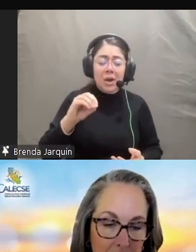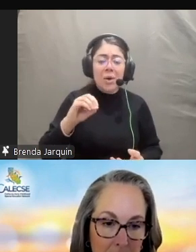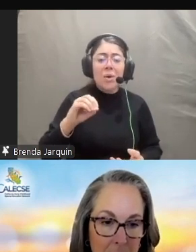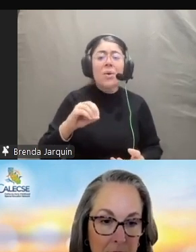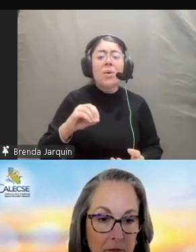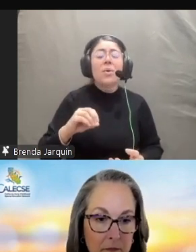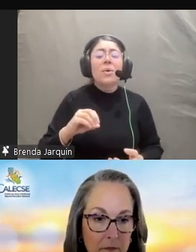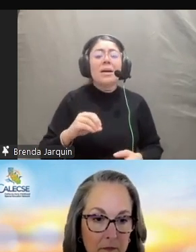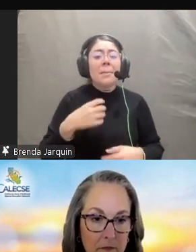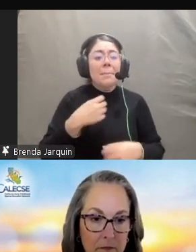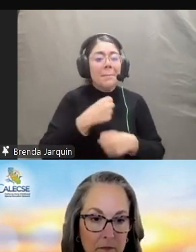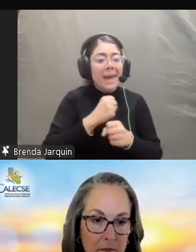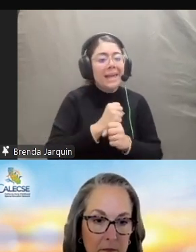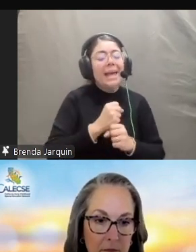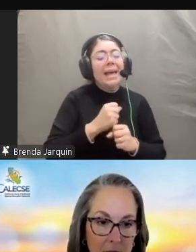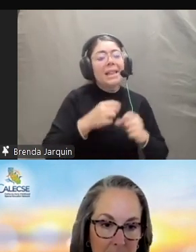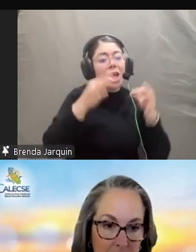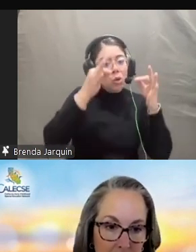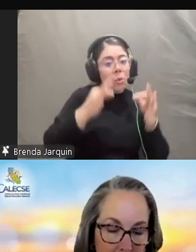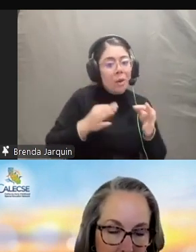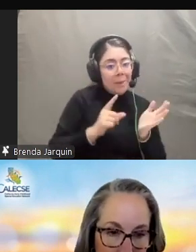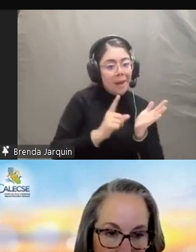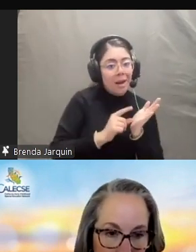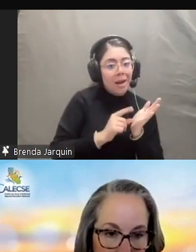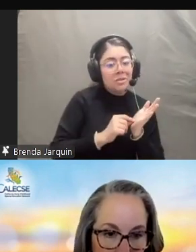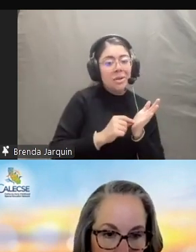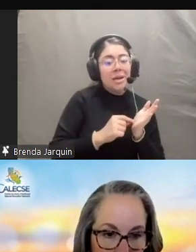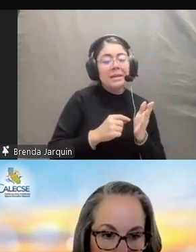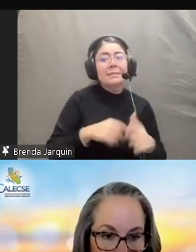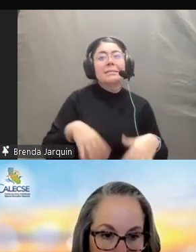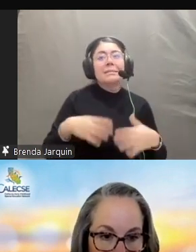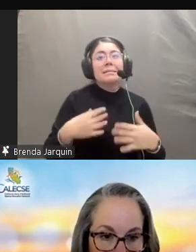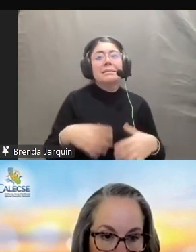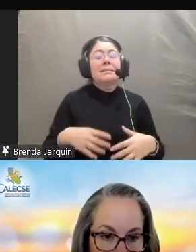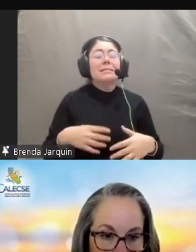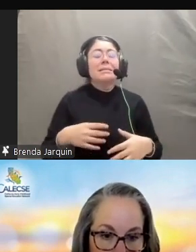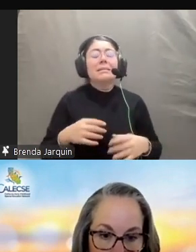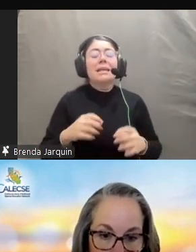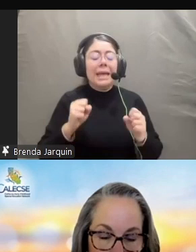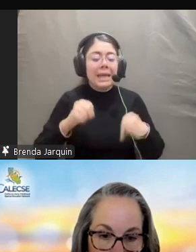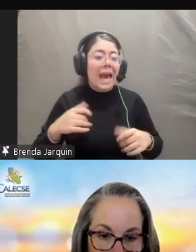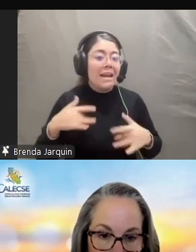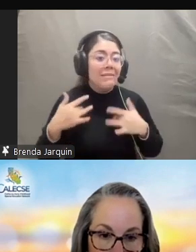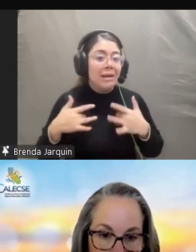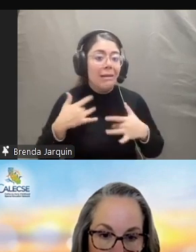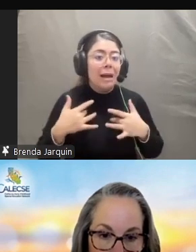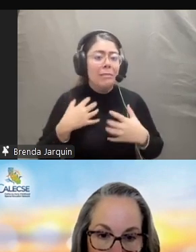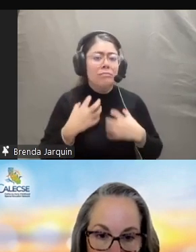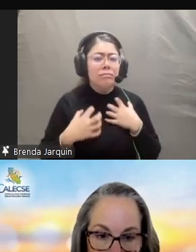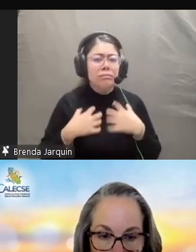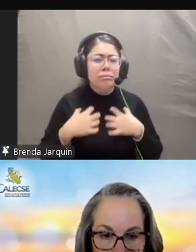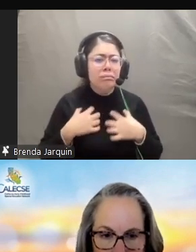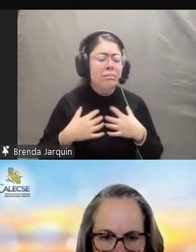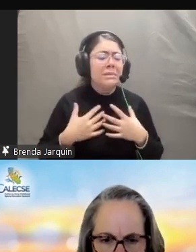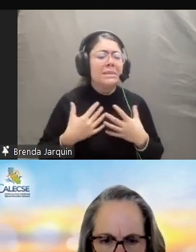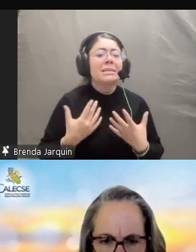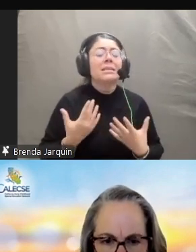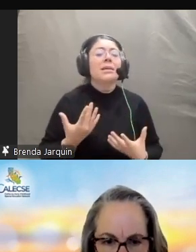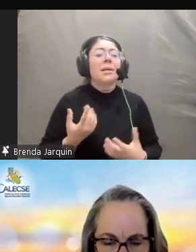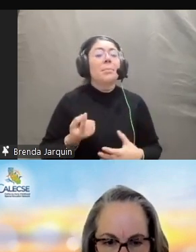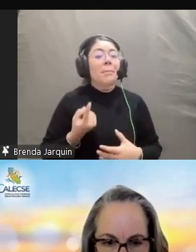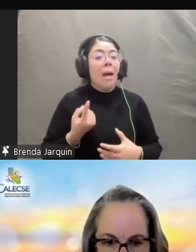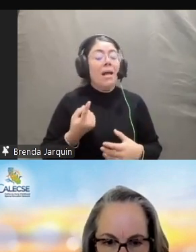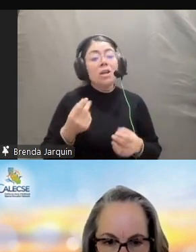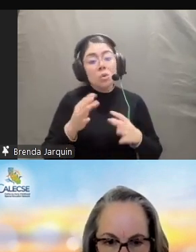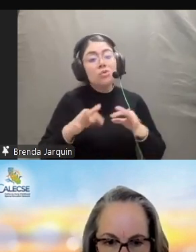do agreements, they can cause discussion or disagreements. It really helped us see each